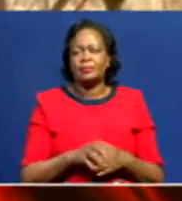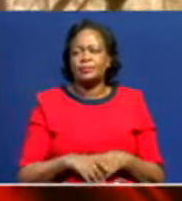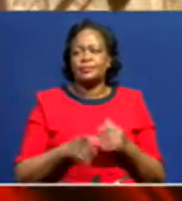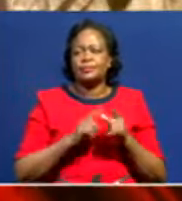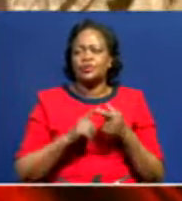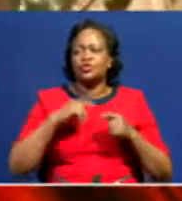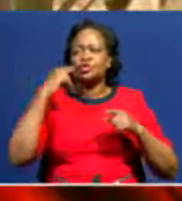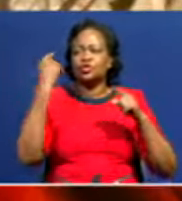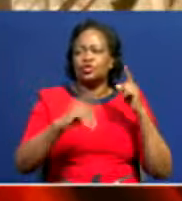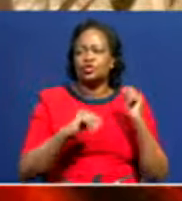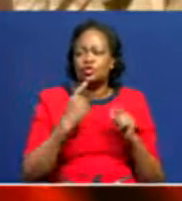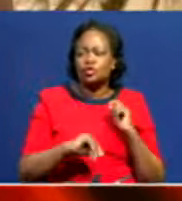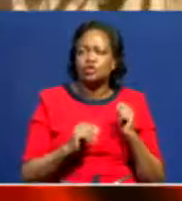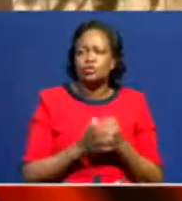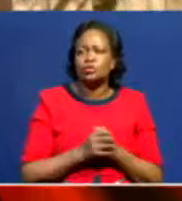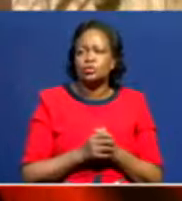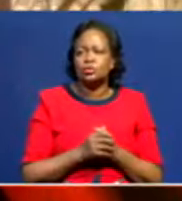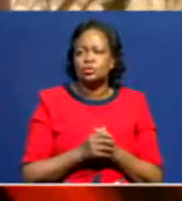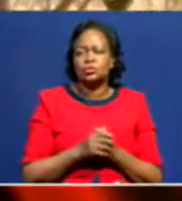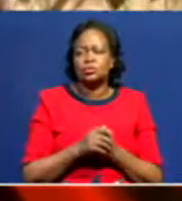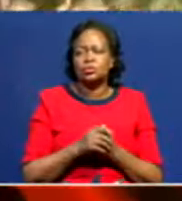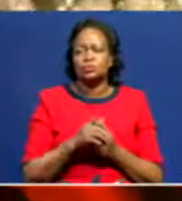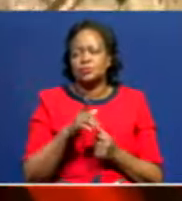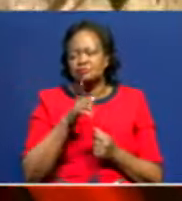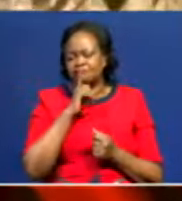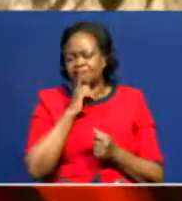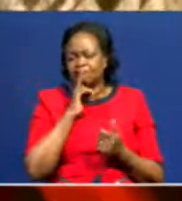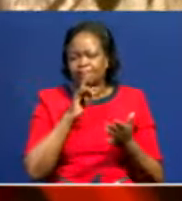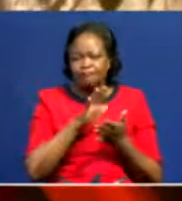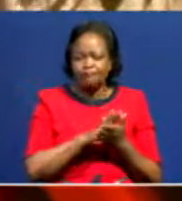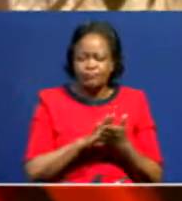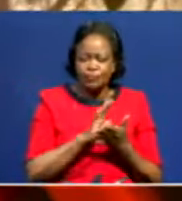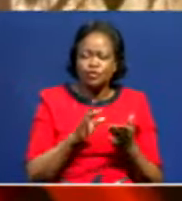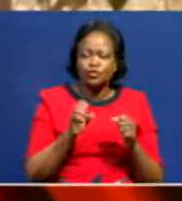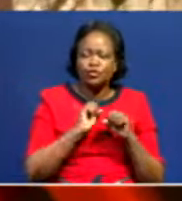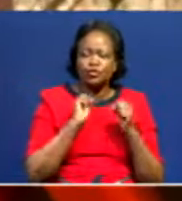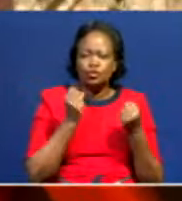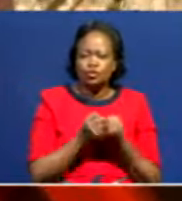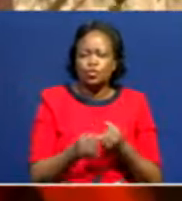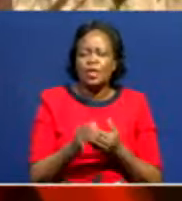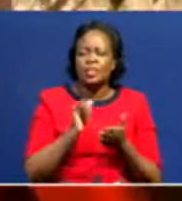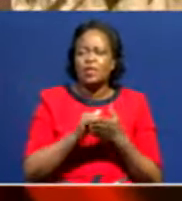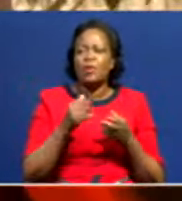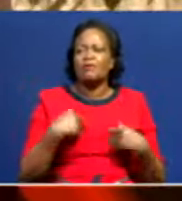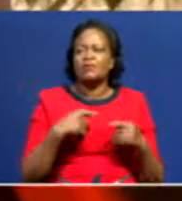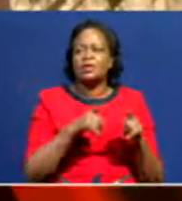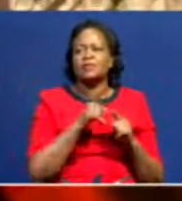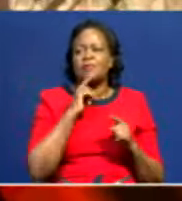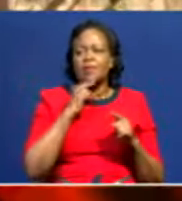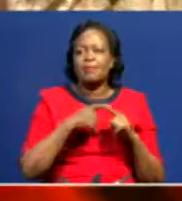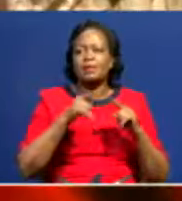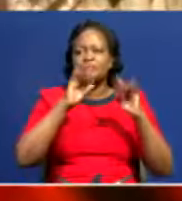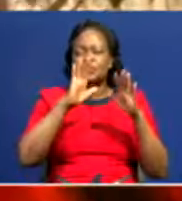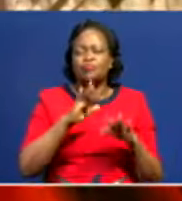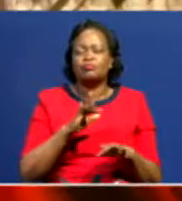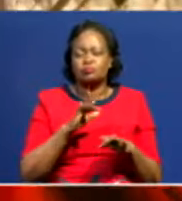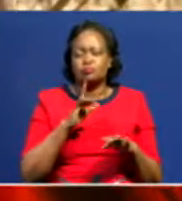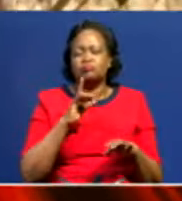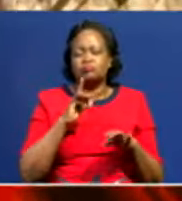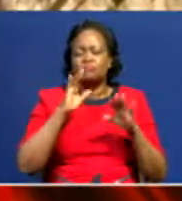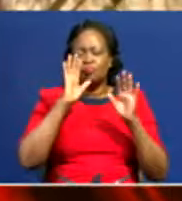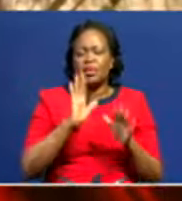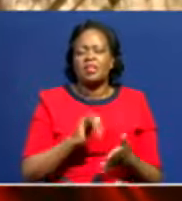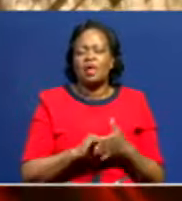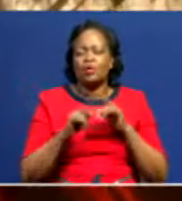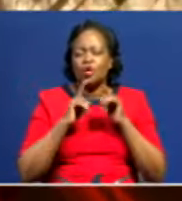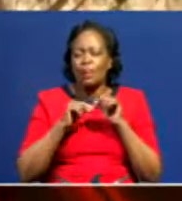unapigwa mwanaume uweze ongelelea based on the social norms yenye tumewekewa kwa wanaume. But I think it's the high time we have to